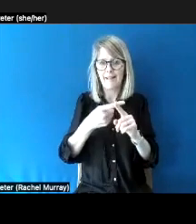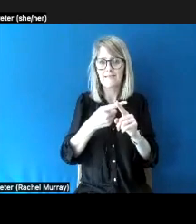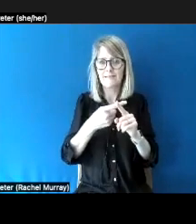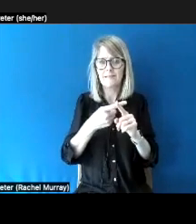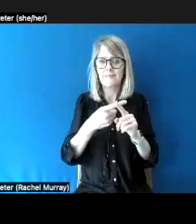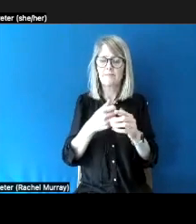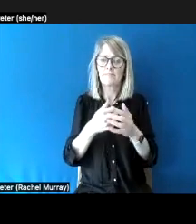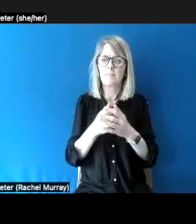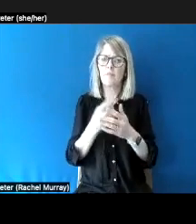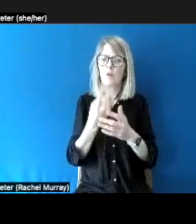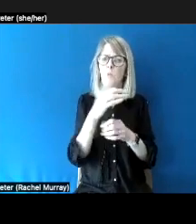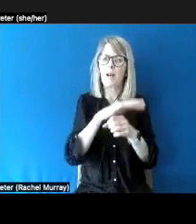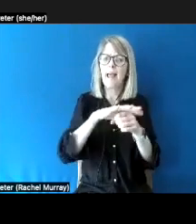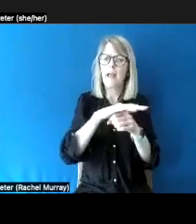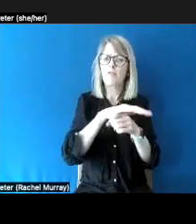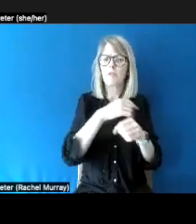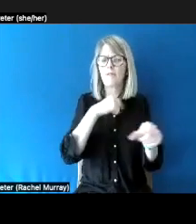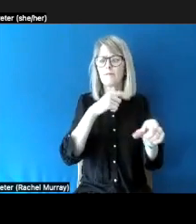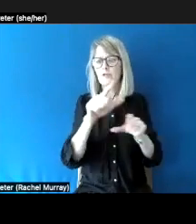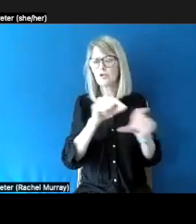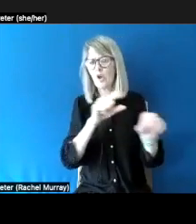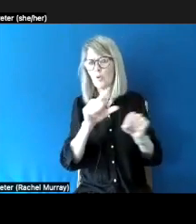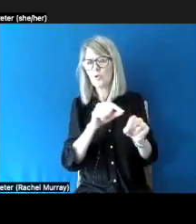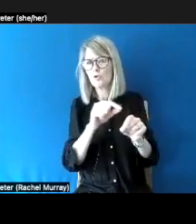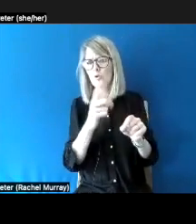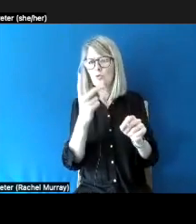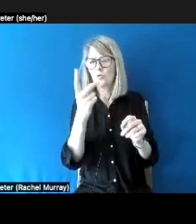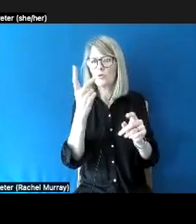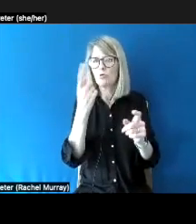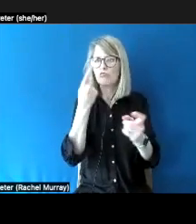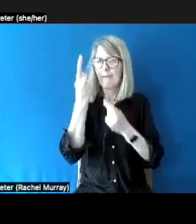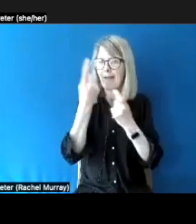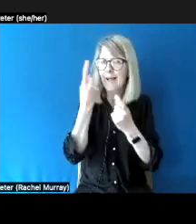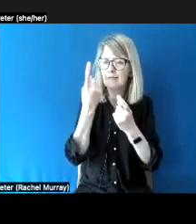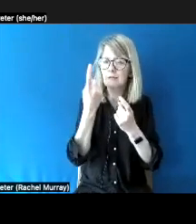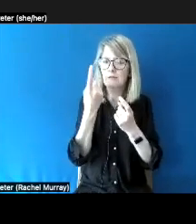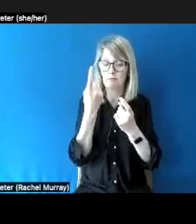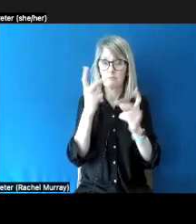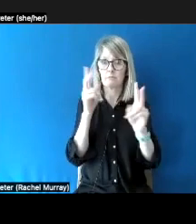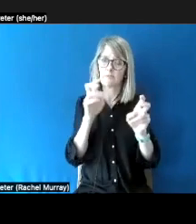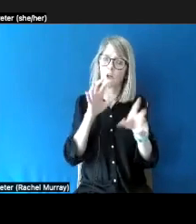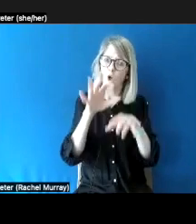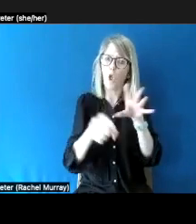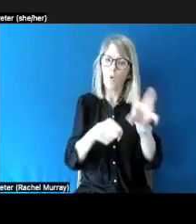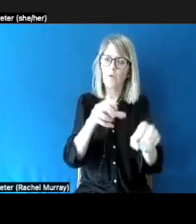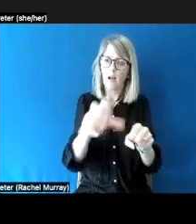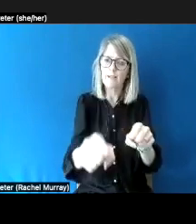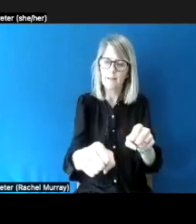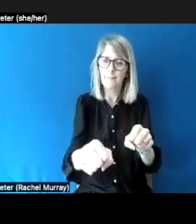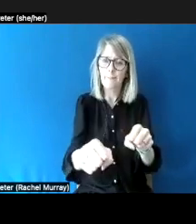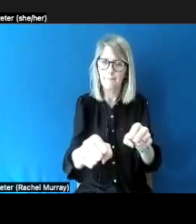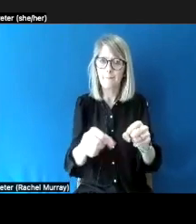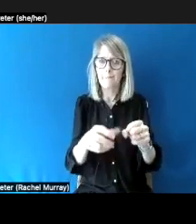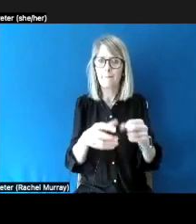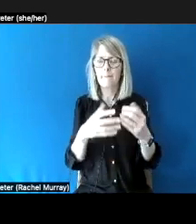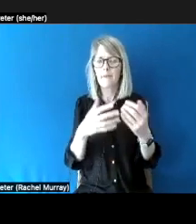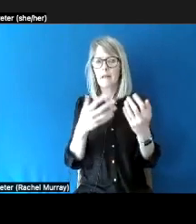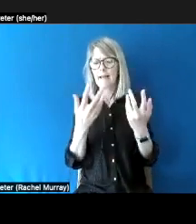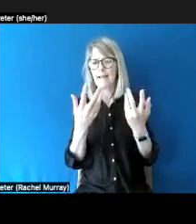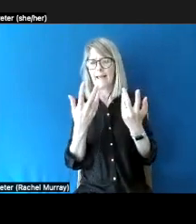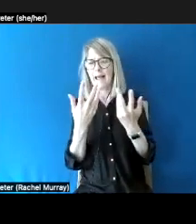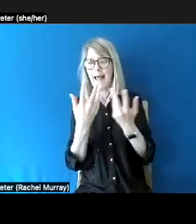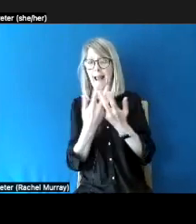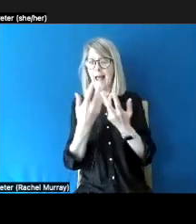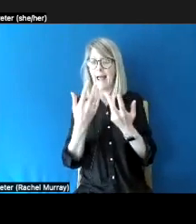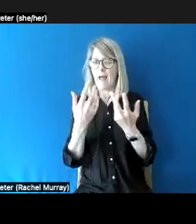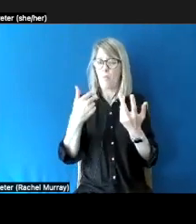reflect on is the idea of colonialism and how I approach it from the aspect of